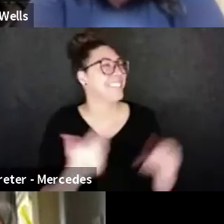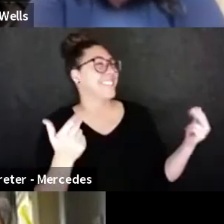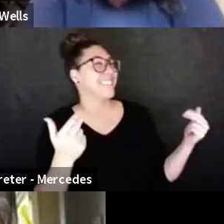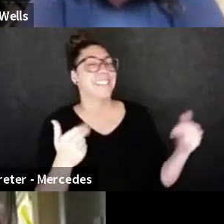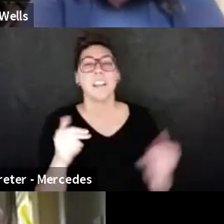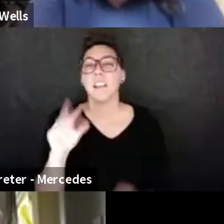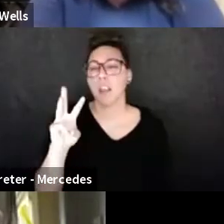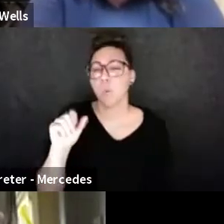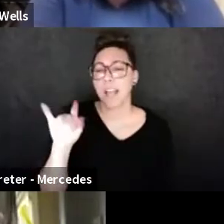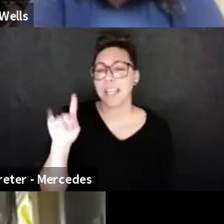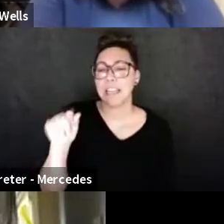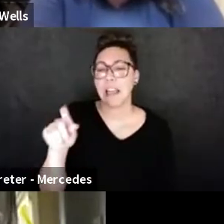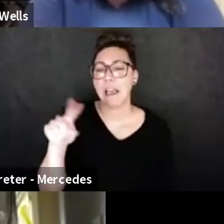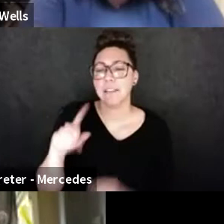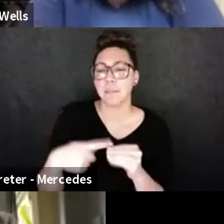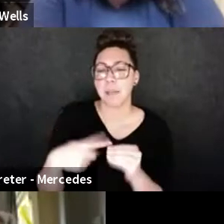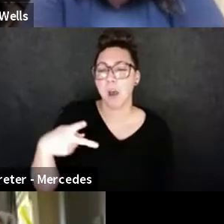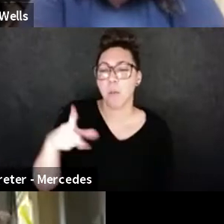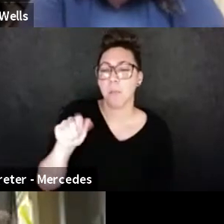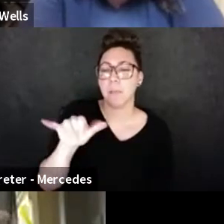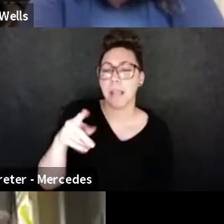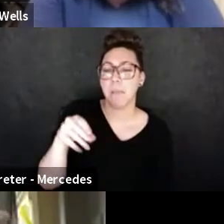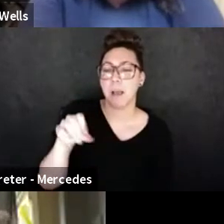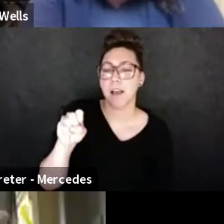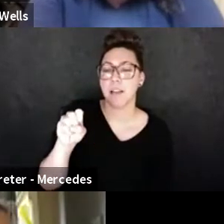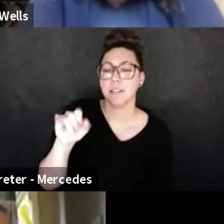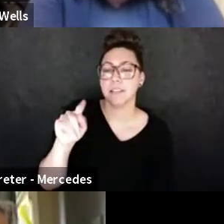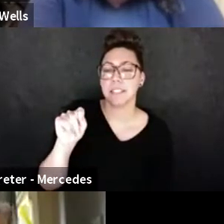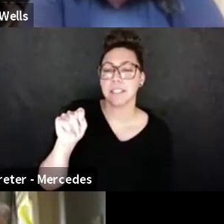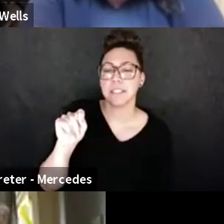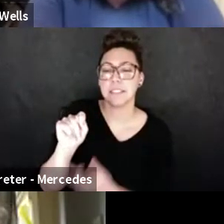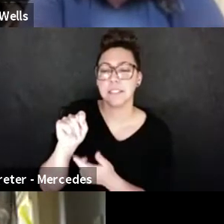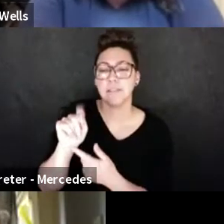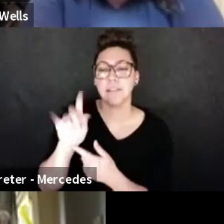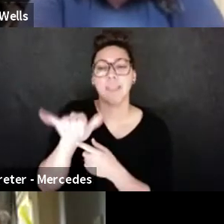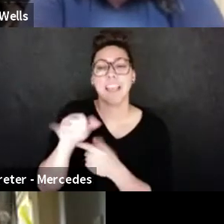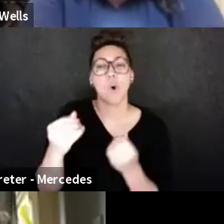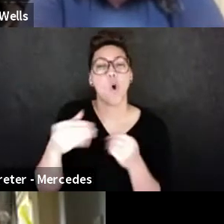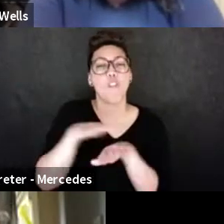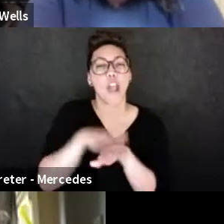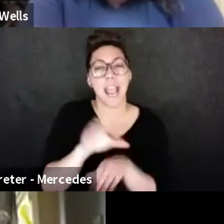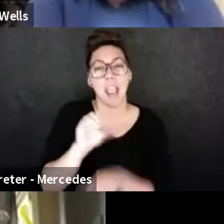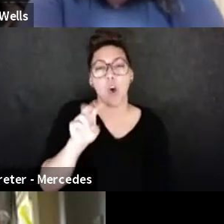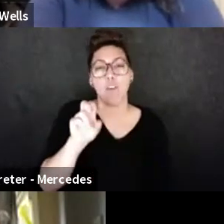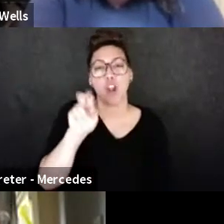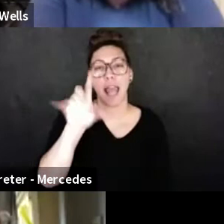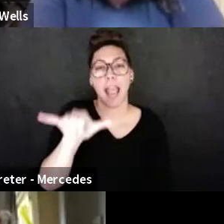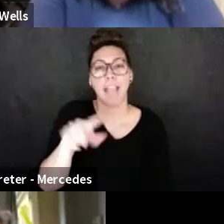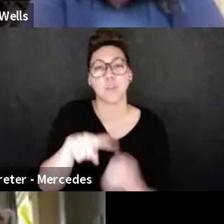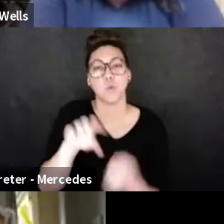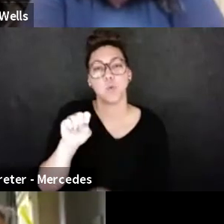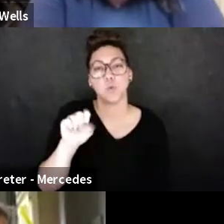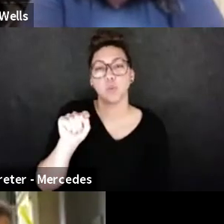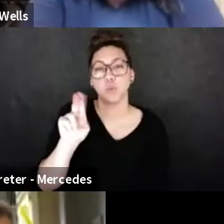asked about PlayPause. Yeah, that is an overlay also to Studio that